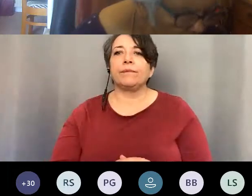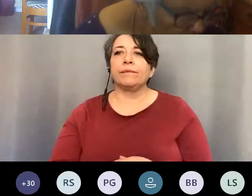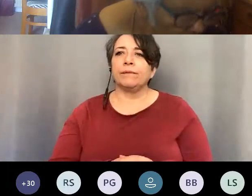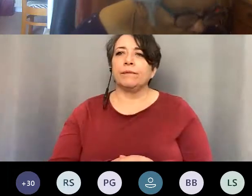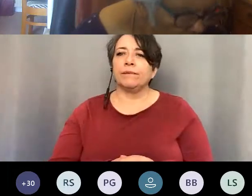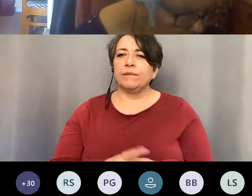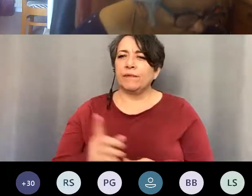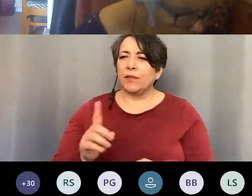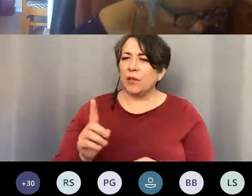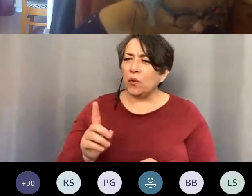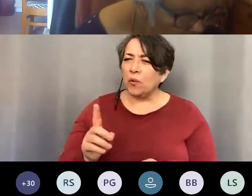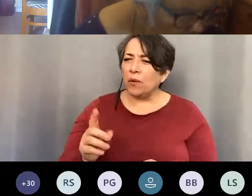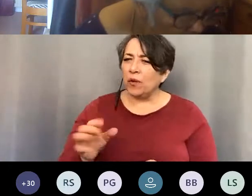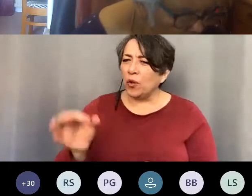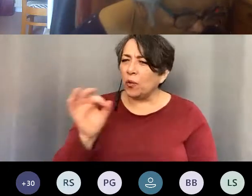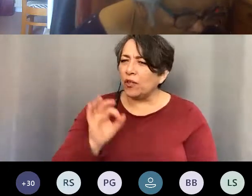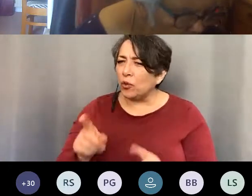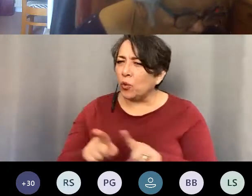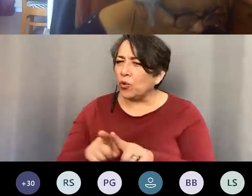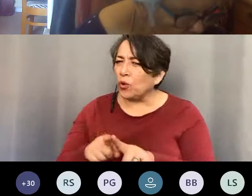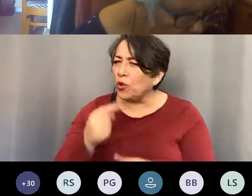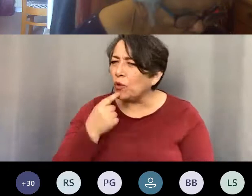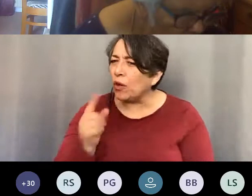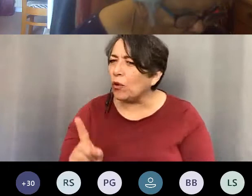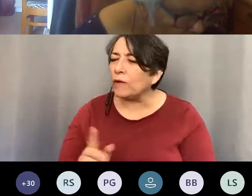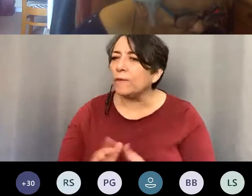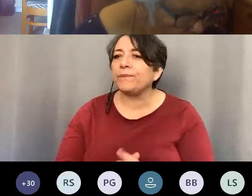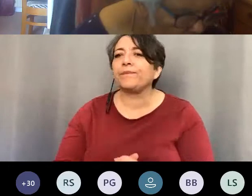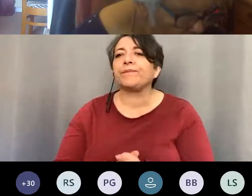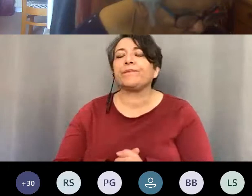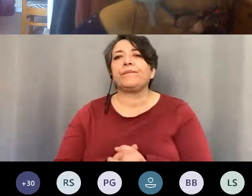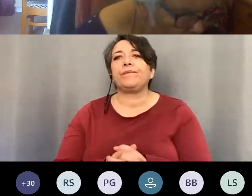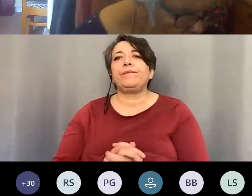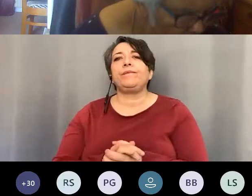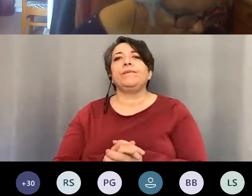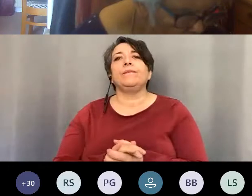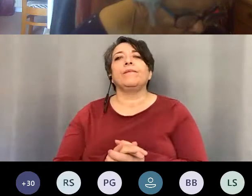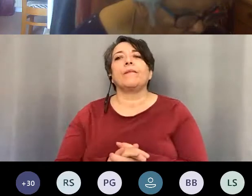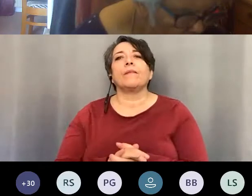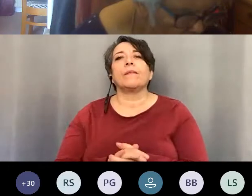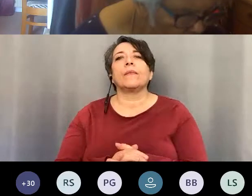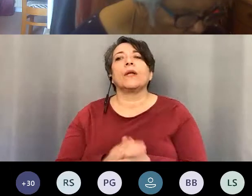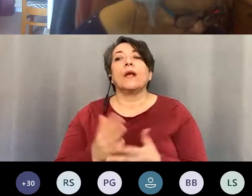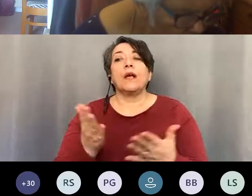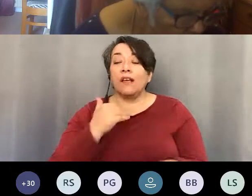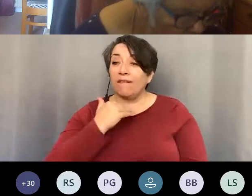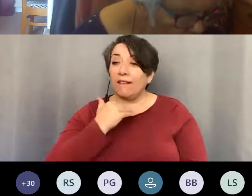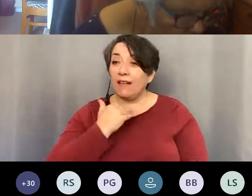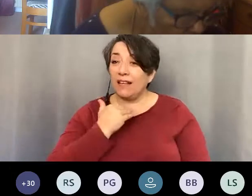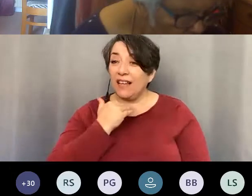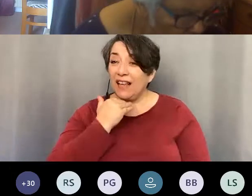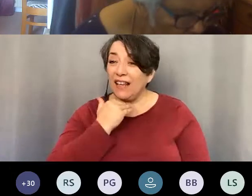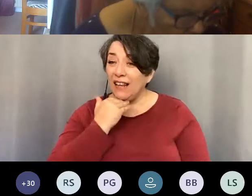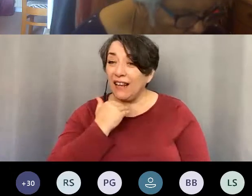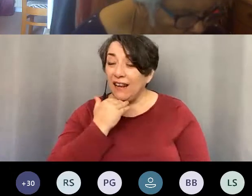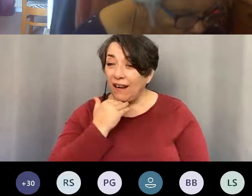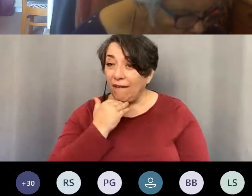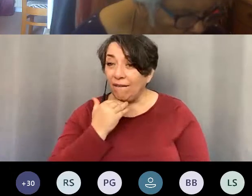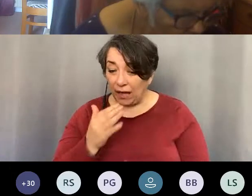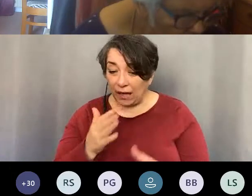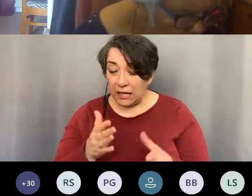was, Katie. It was about clinic capacity to cover that, but I think you've touched on that